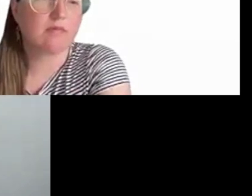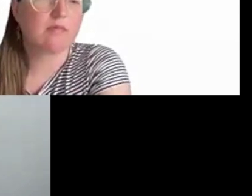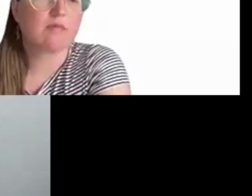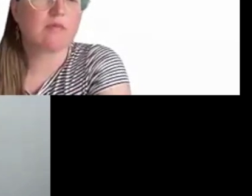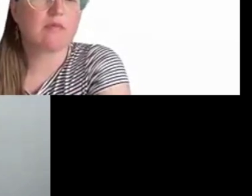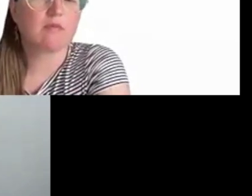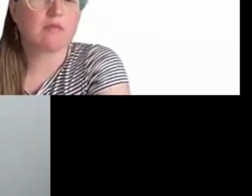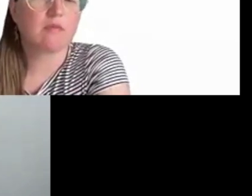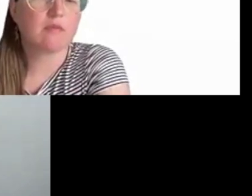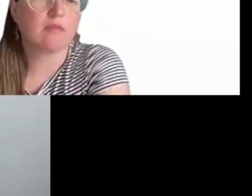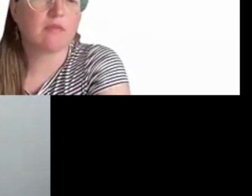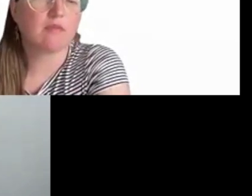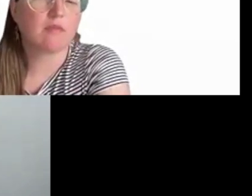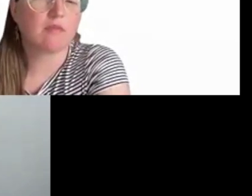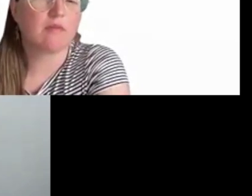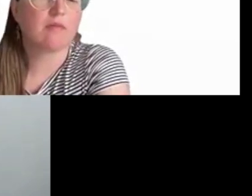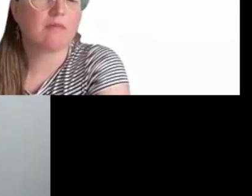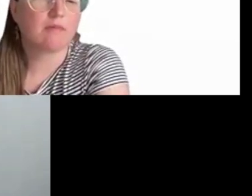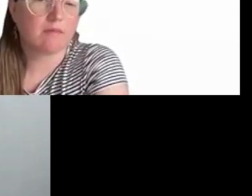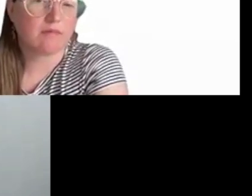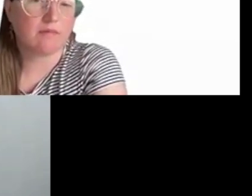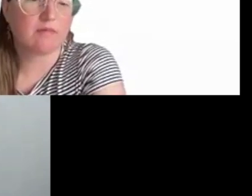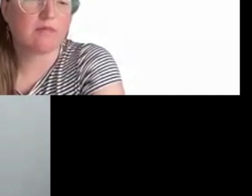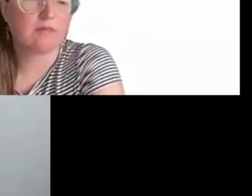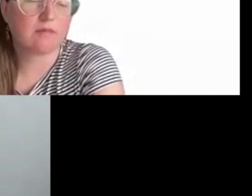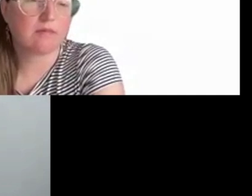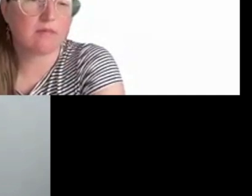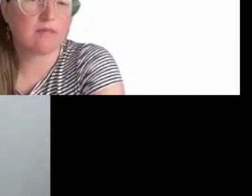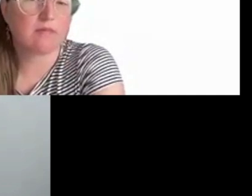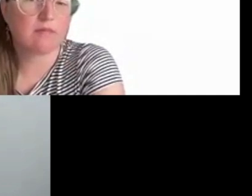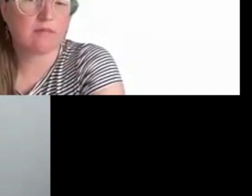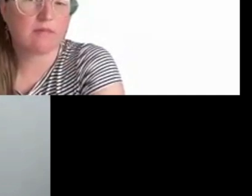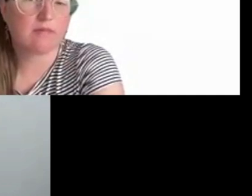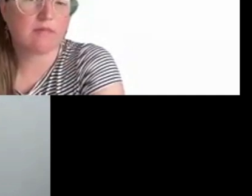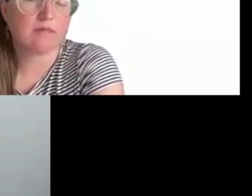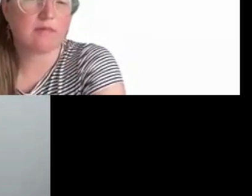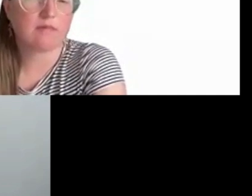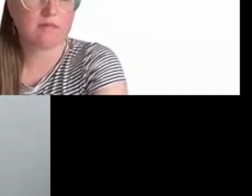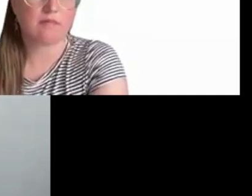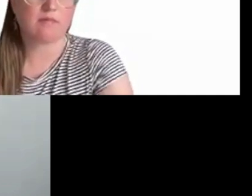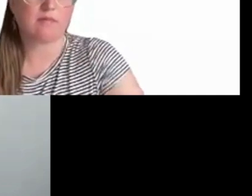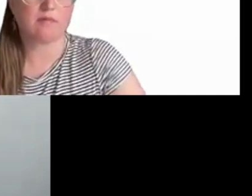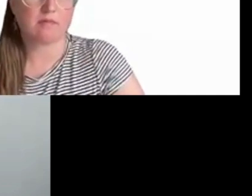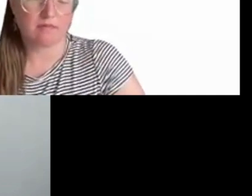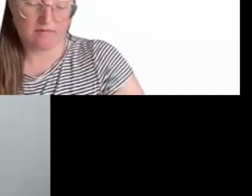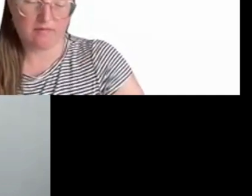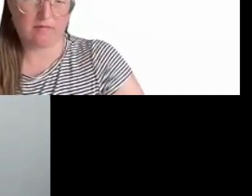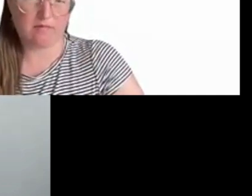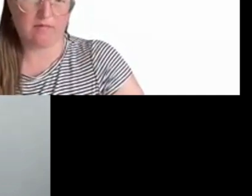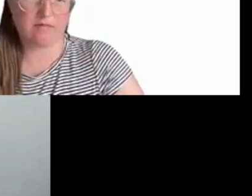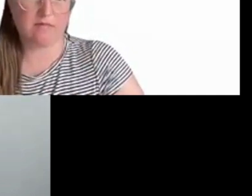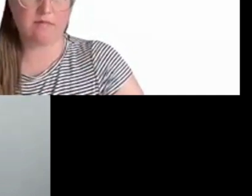is a safety planning component. And what I will tell you is that family-led crisis planning, about